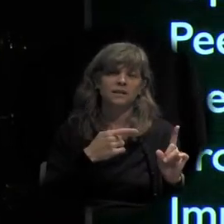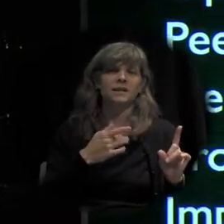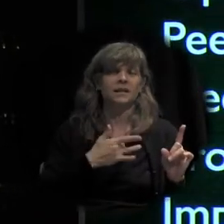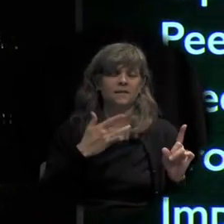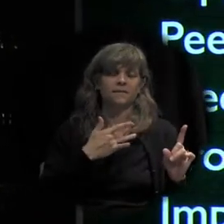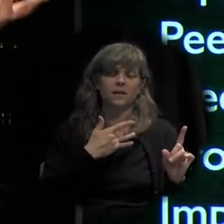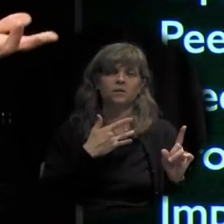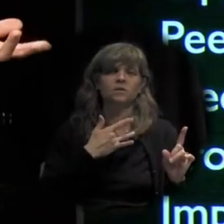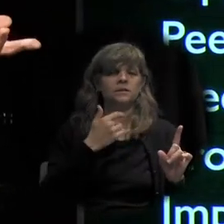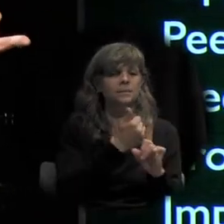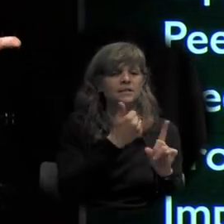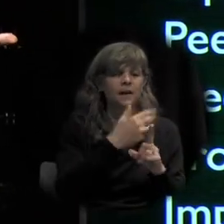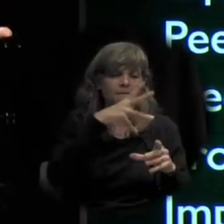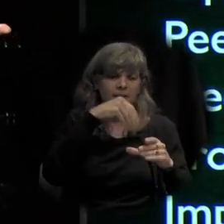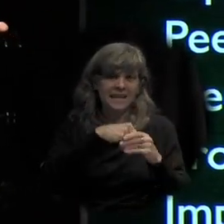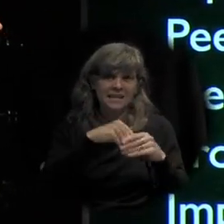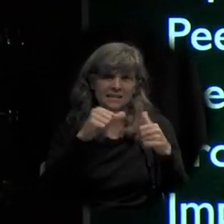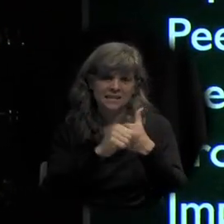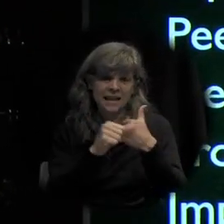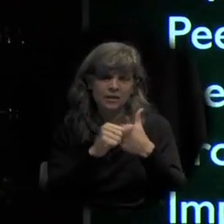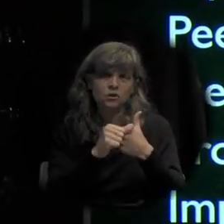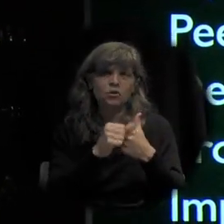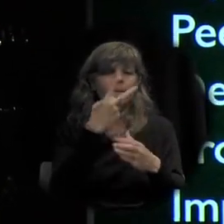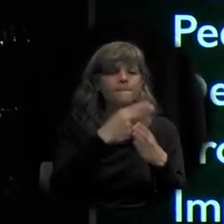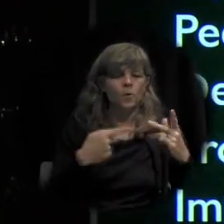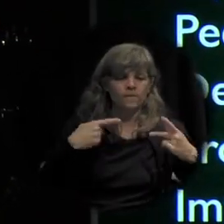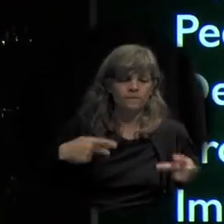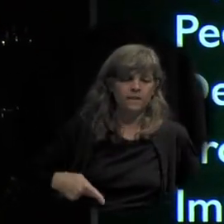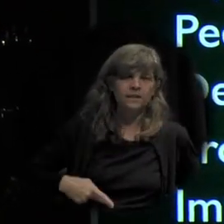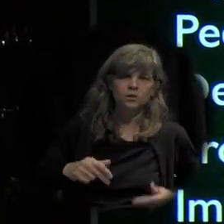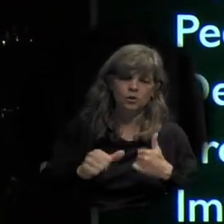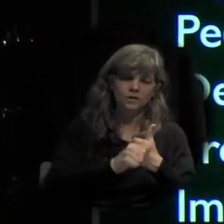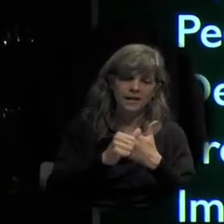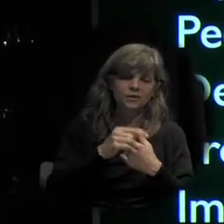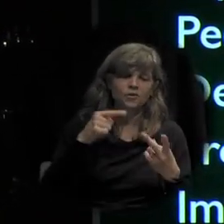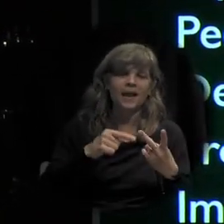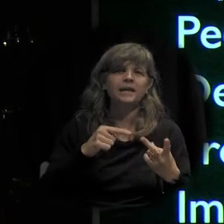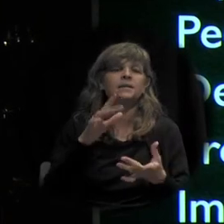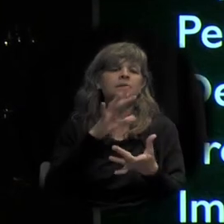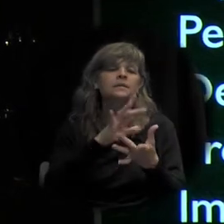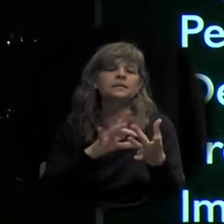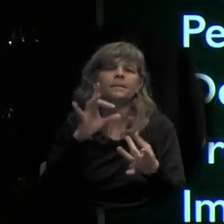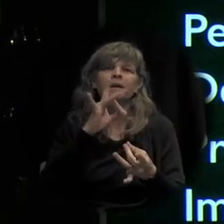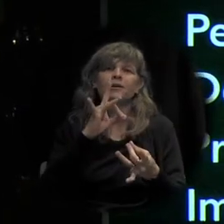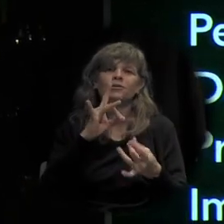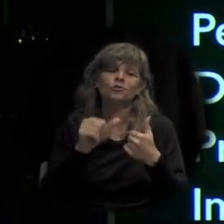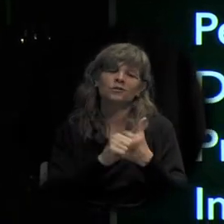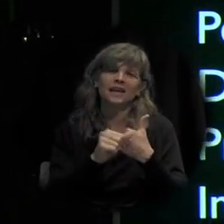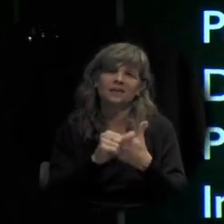physically endangered, he's spiritually endangered. And David is saying,